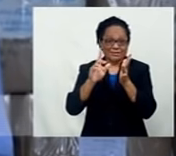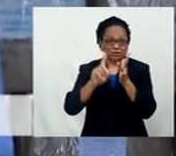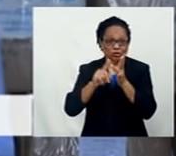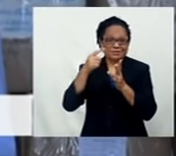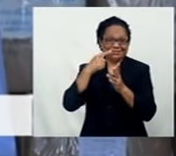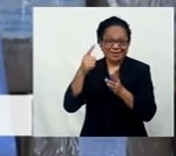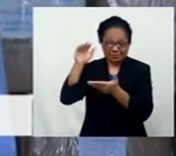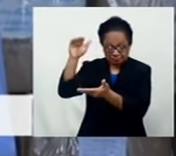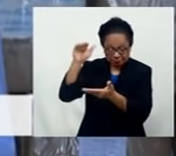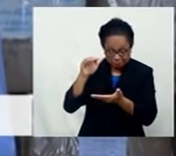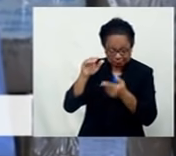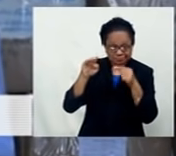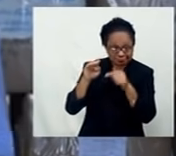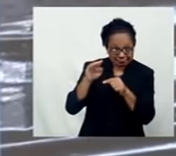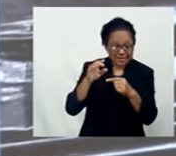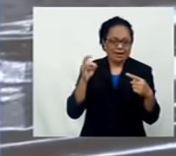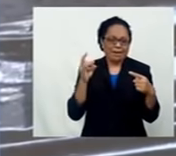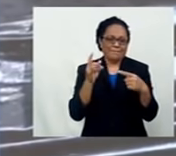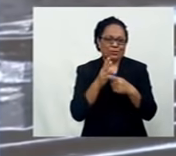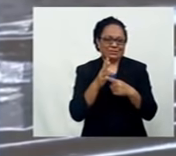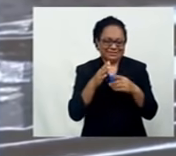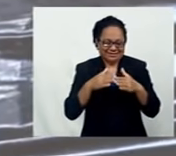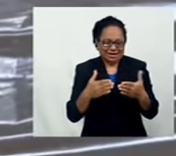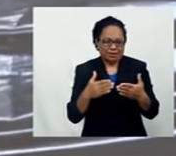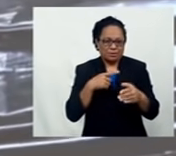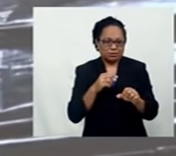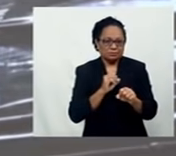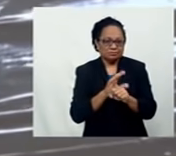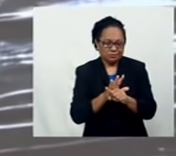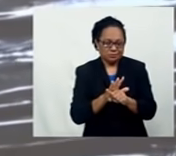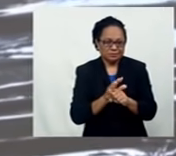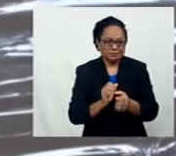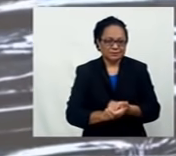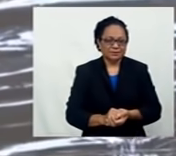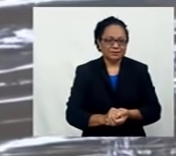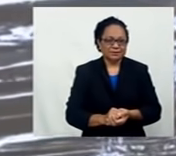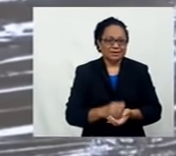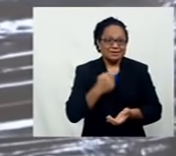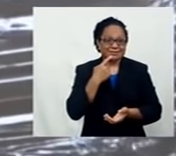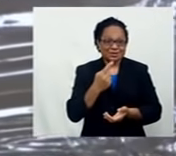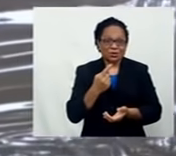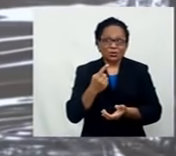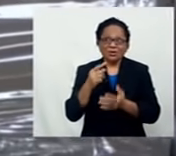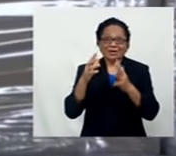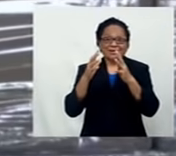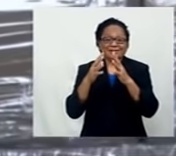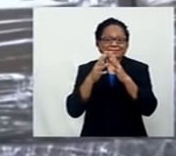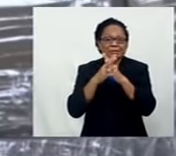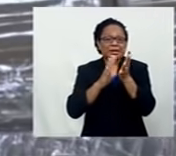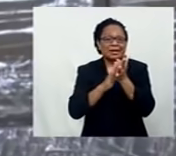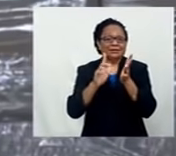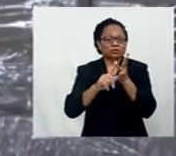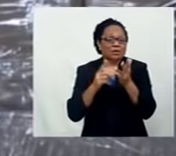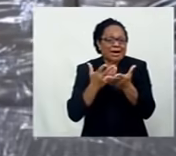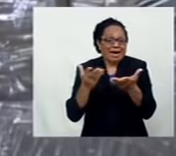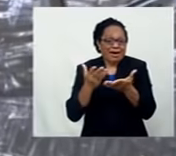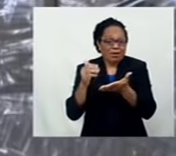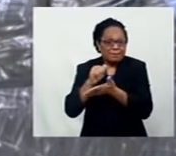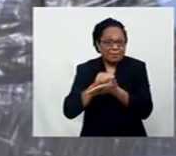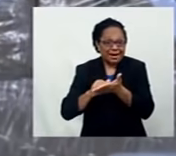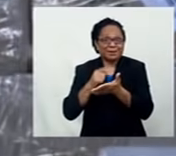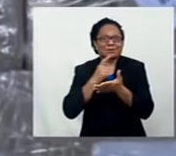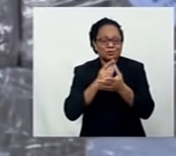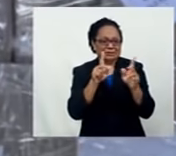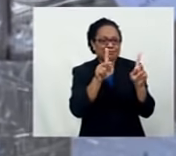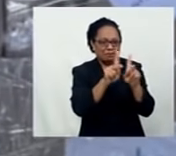situation. I'm glad that WHO, with support from partners, and donors have been able to